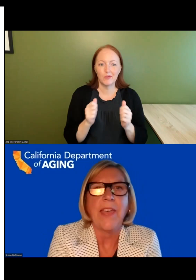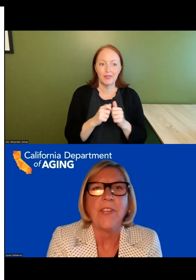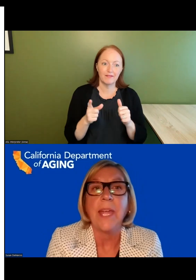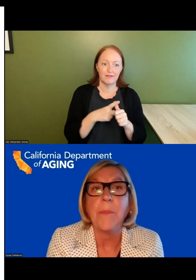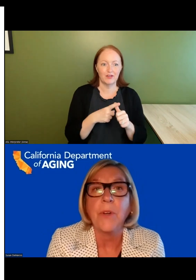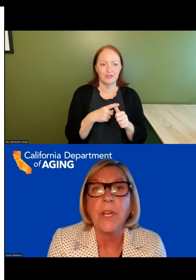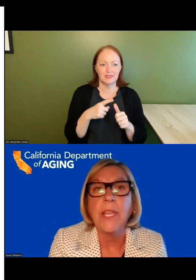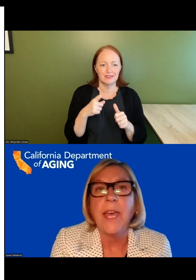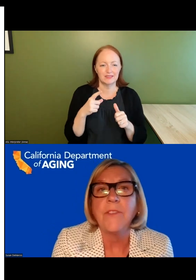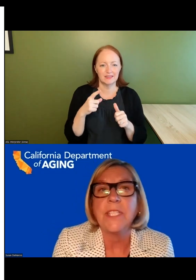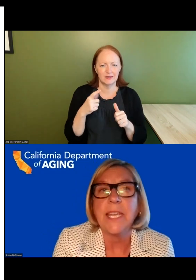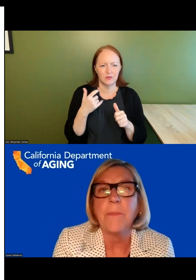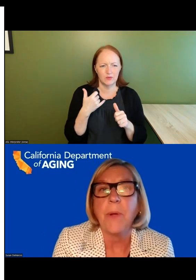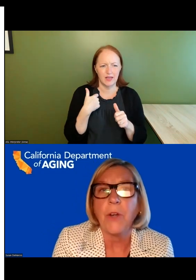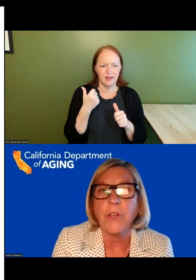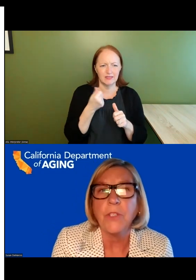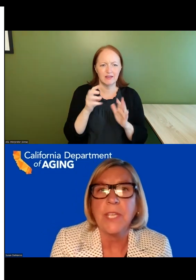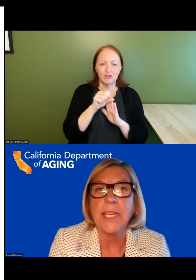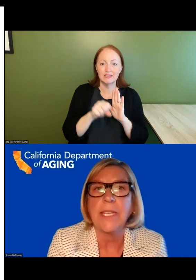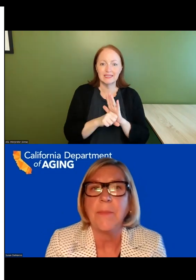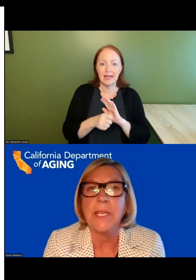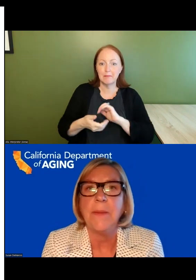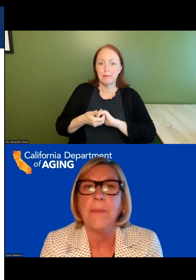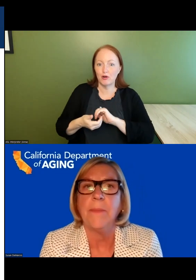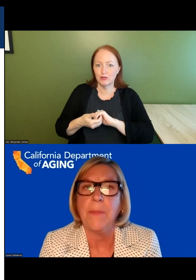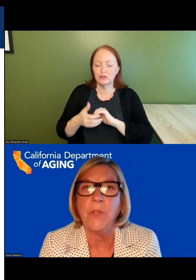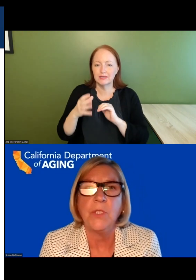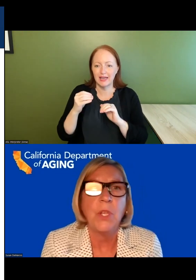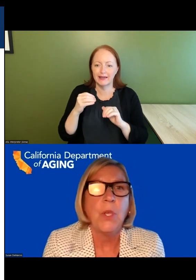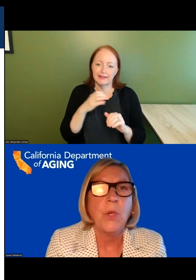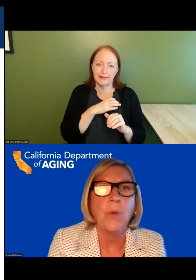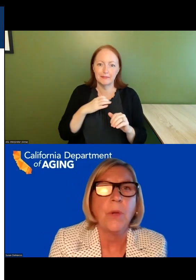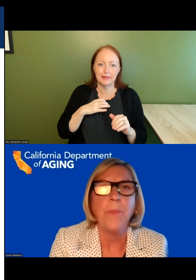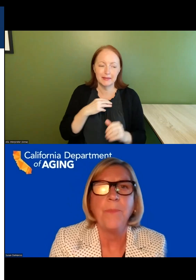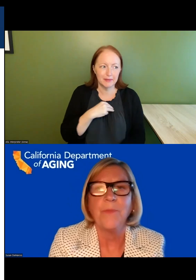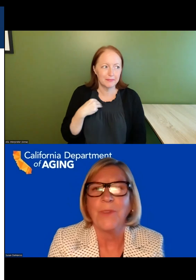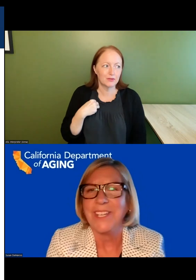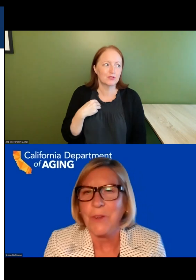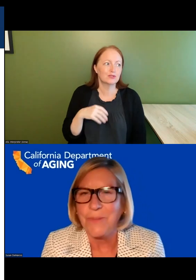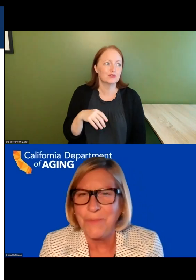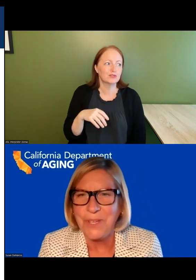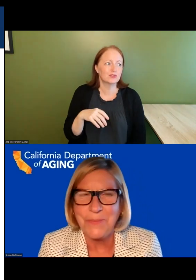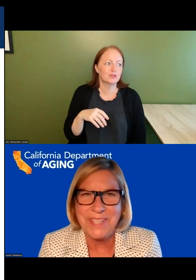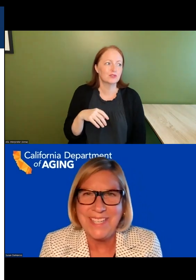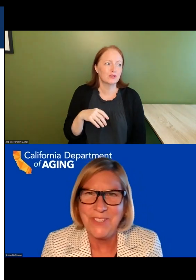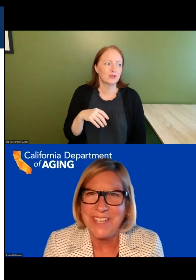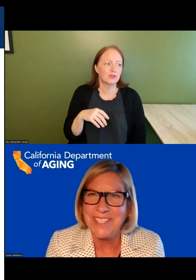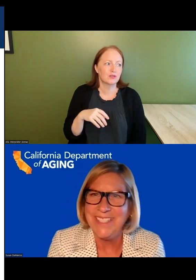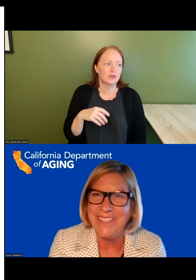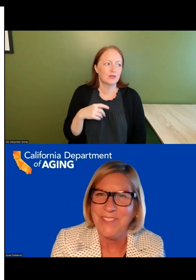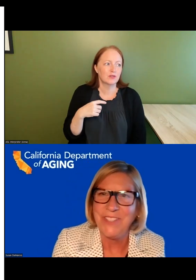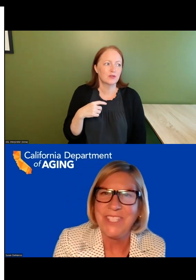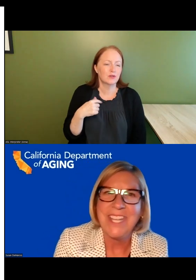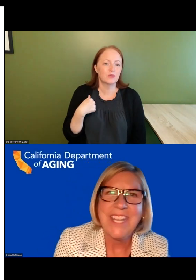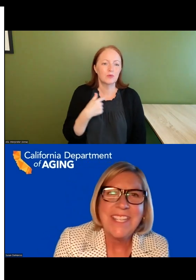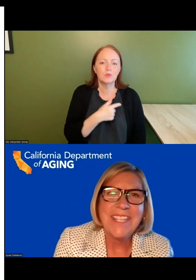first. We have a number of state partners and committee members who, we're going to go to welcome and